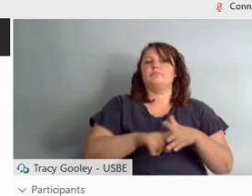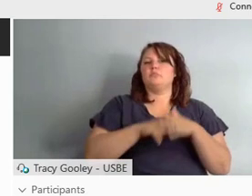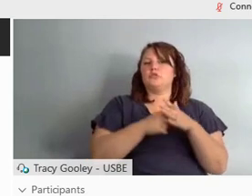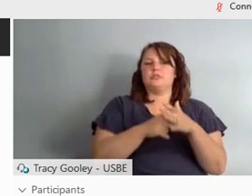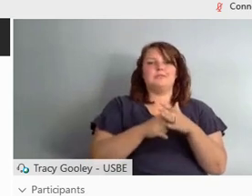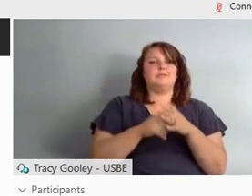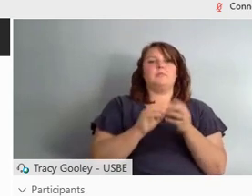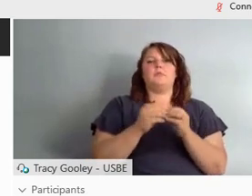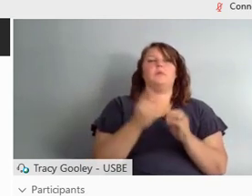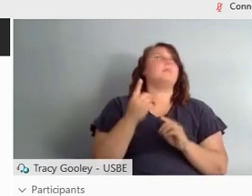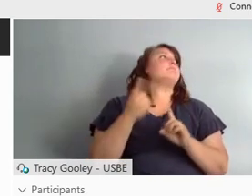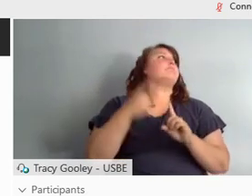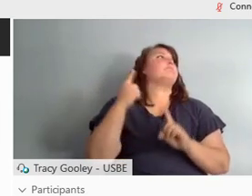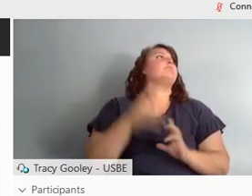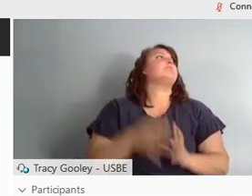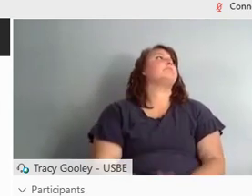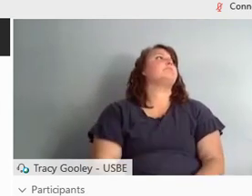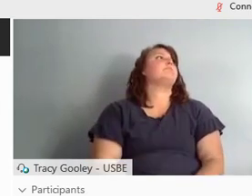mastered that skill.